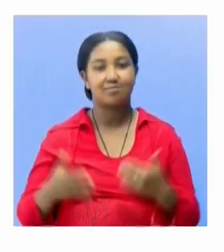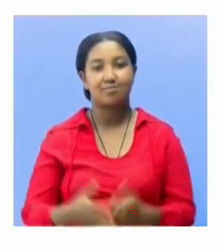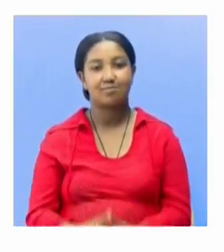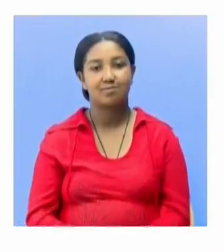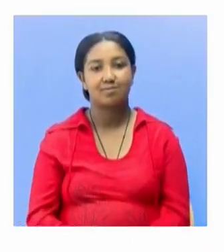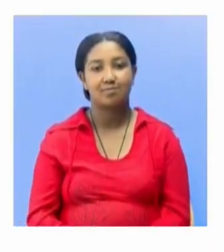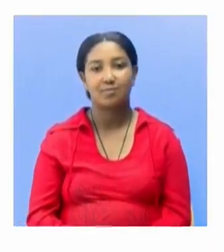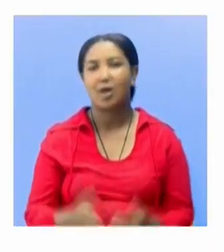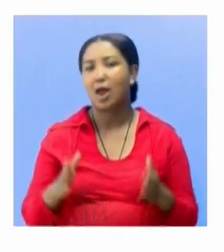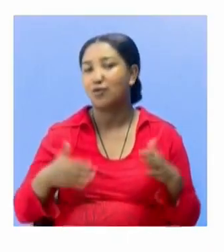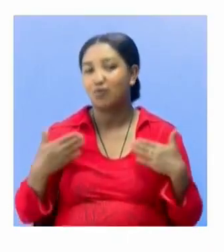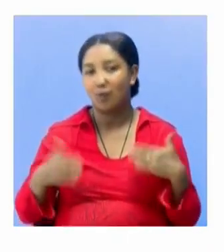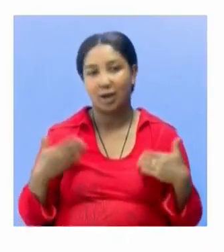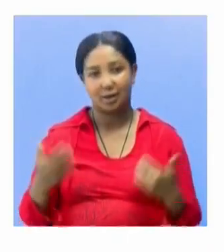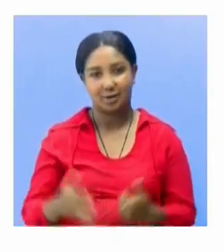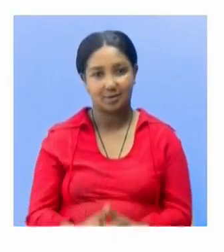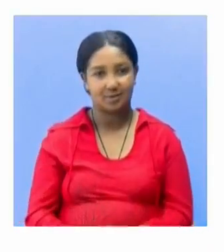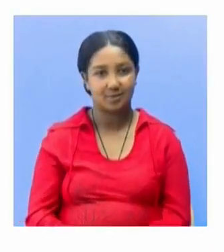it.